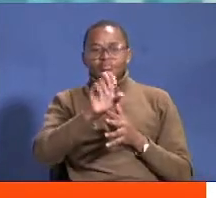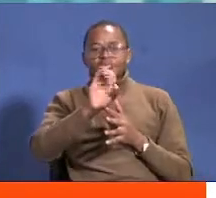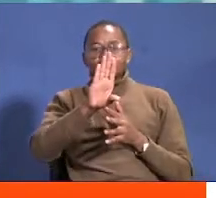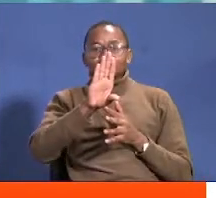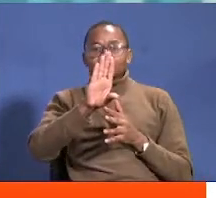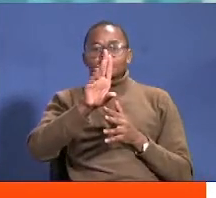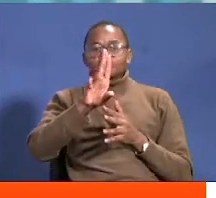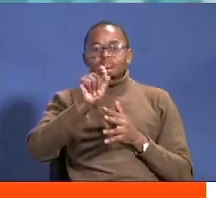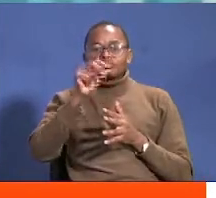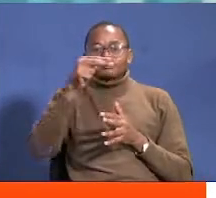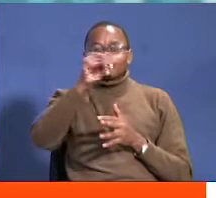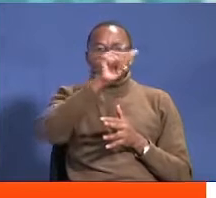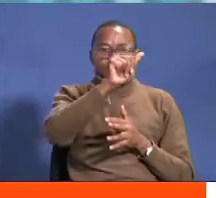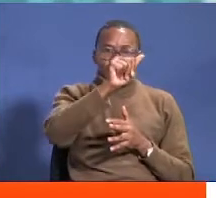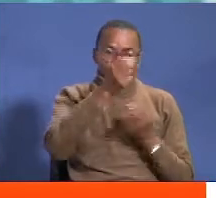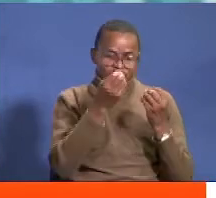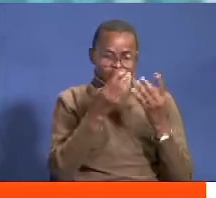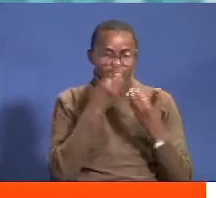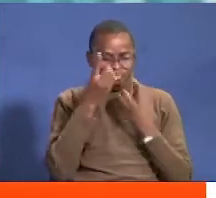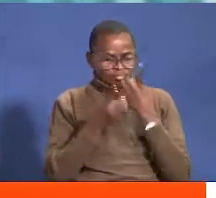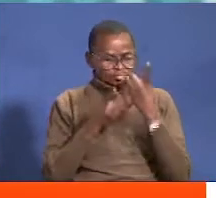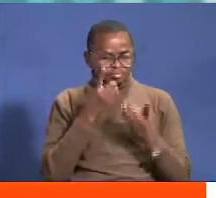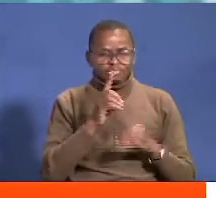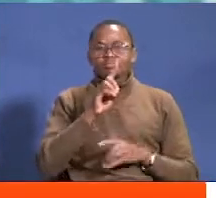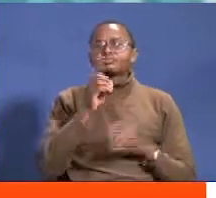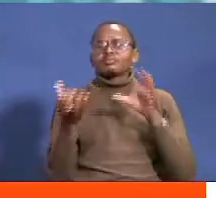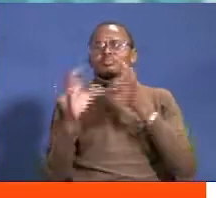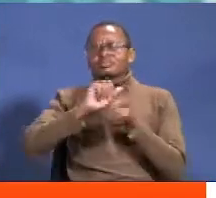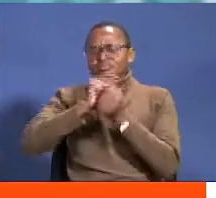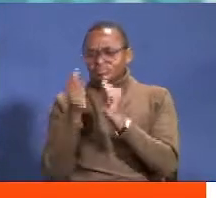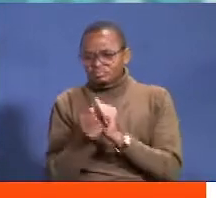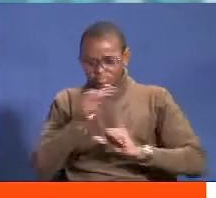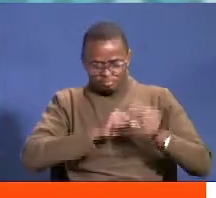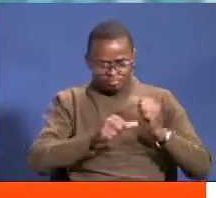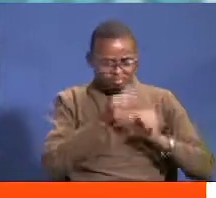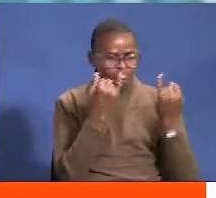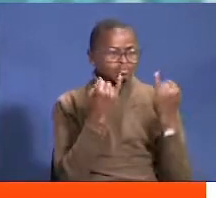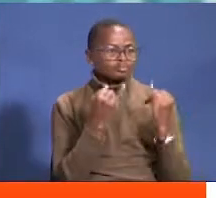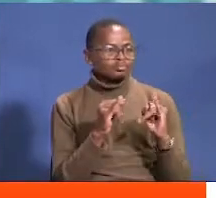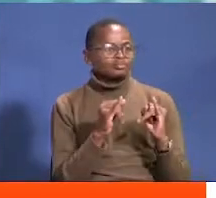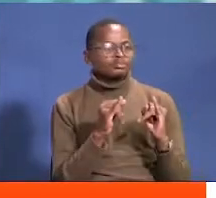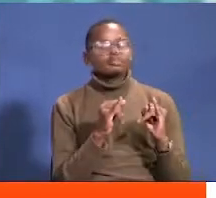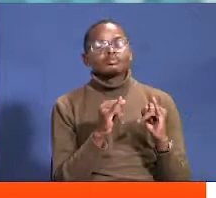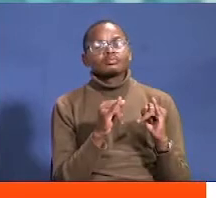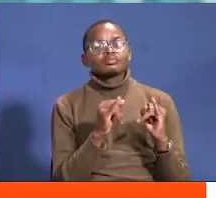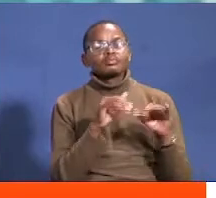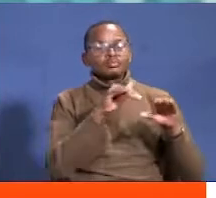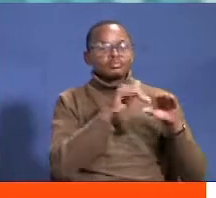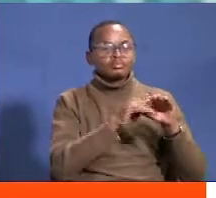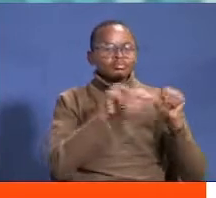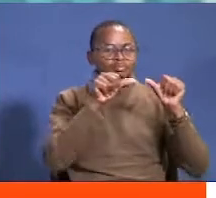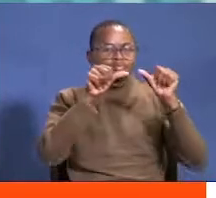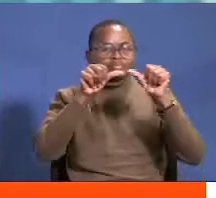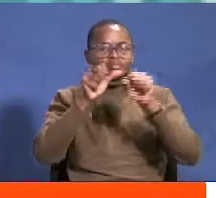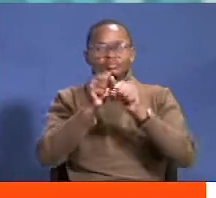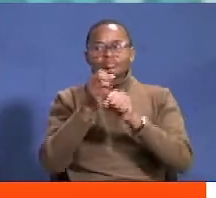county Makueni last week, the main discussion was about climate change, climate action. That is now standard, sustainable development goal